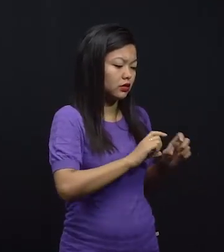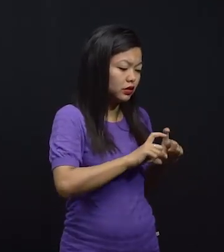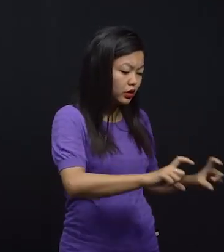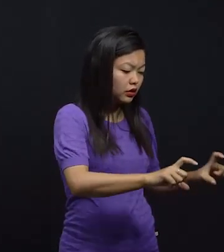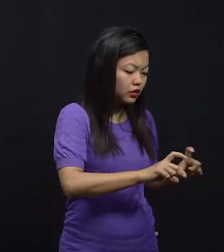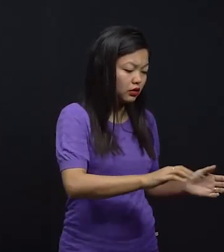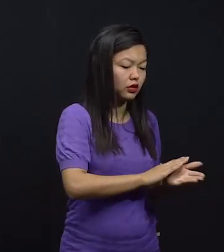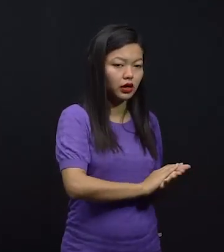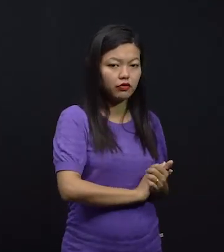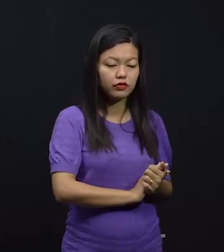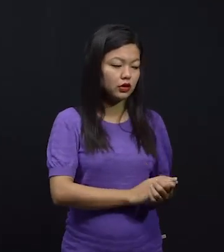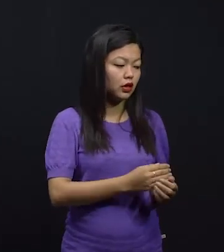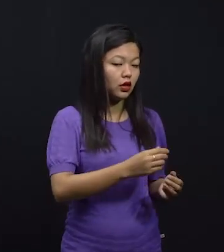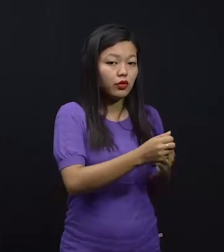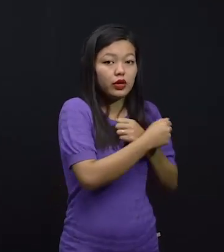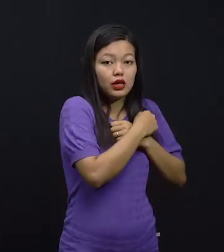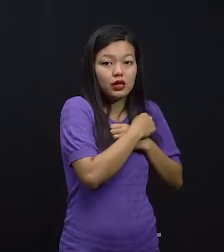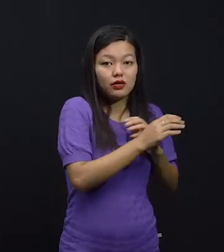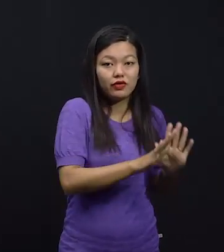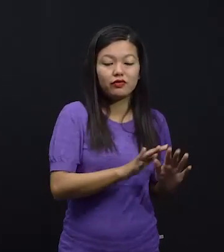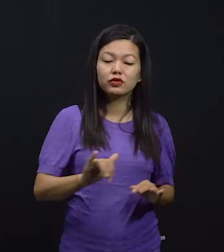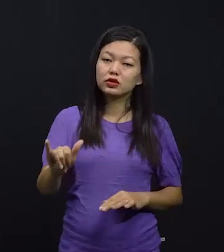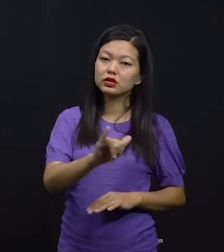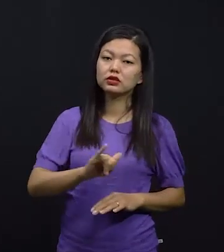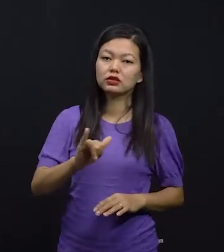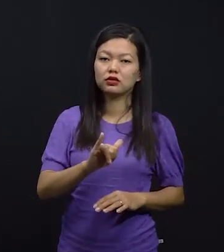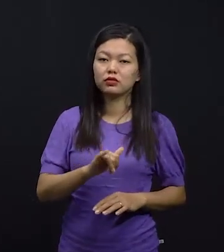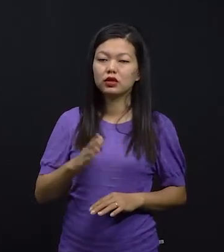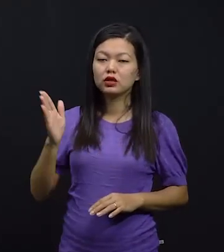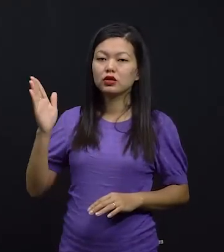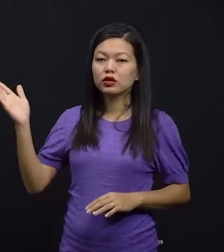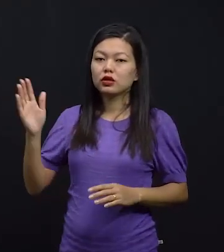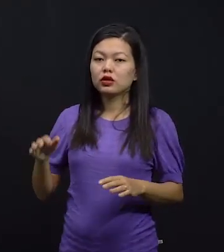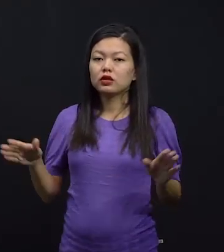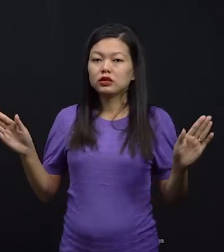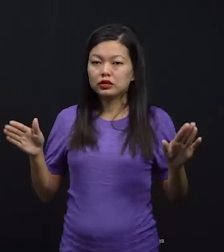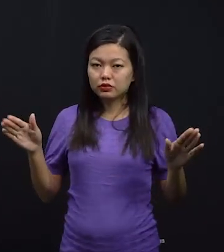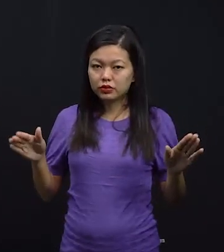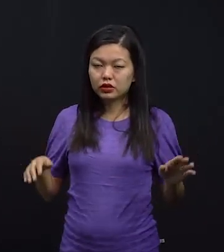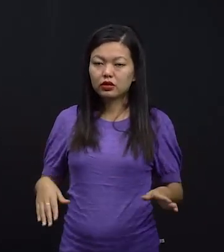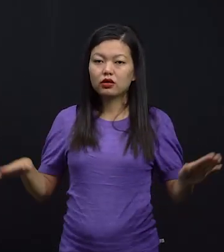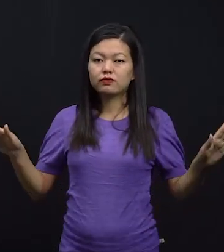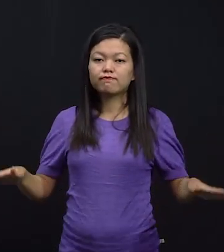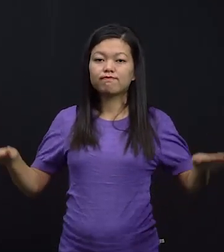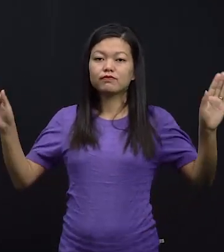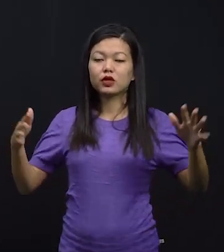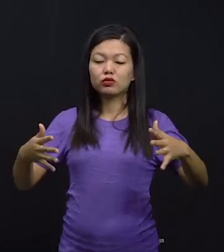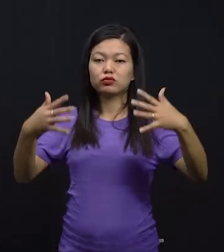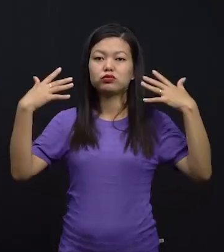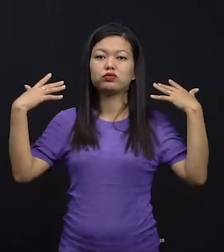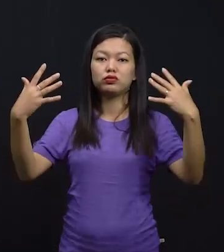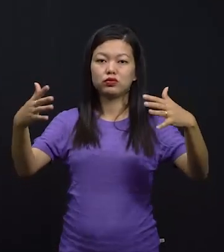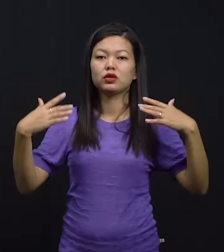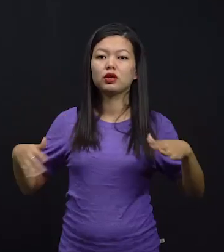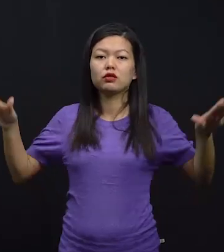is exactly what we will be seeing in this poem. The poet says that the way that the wind hover flies, it hovers around. It